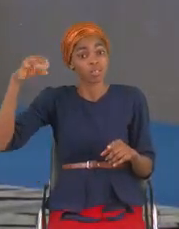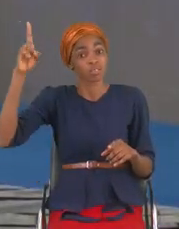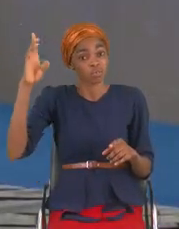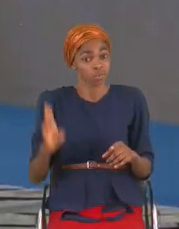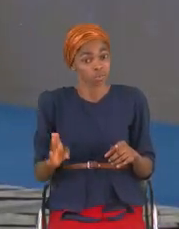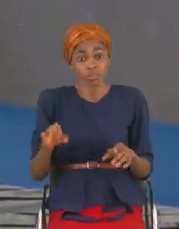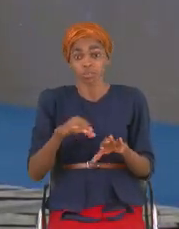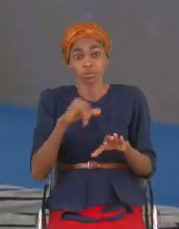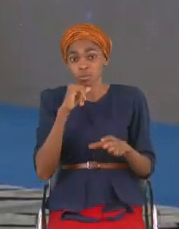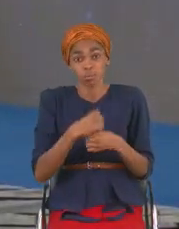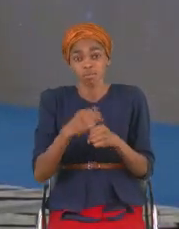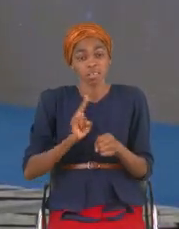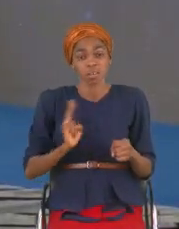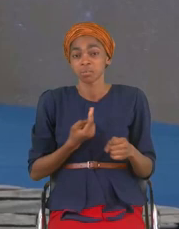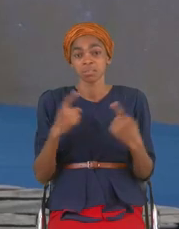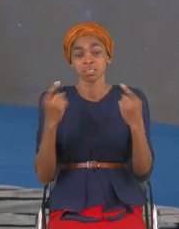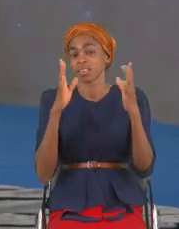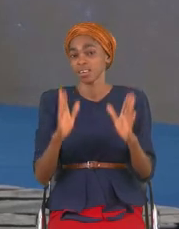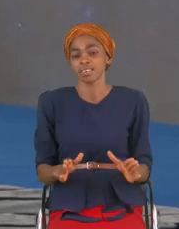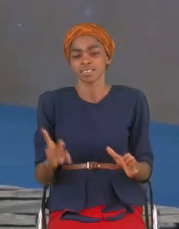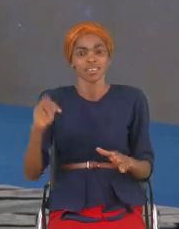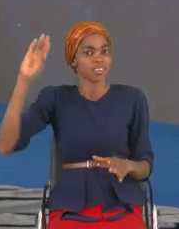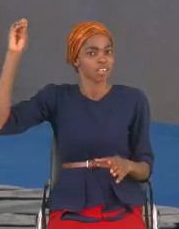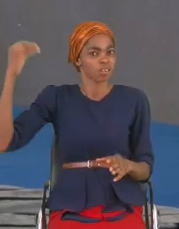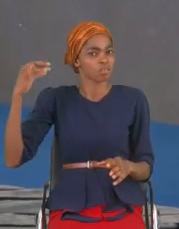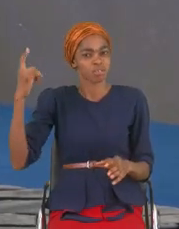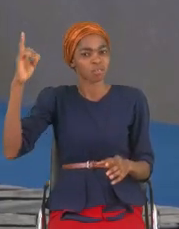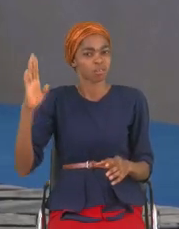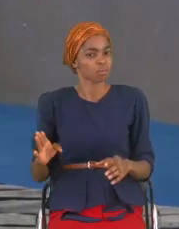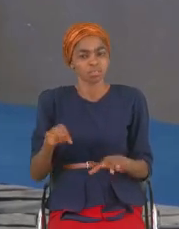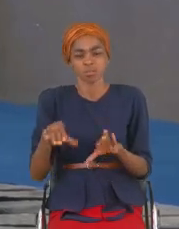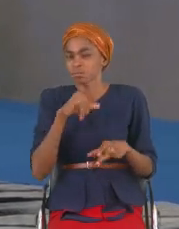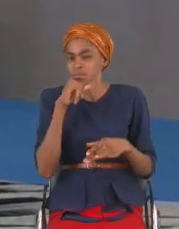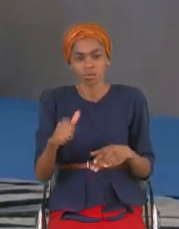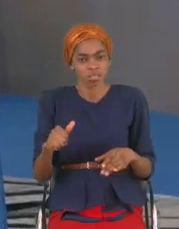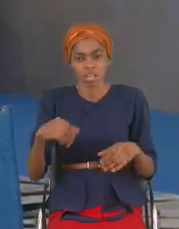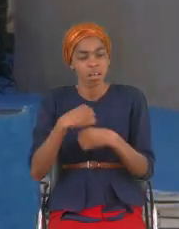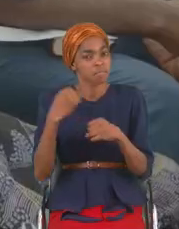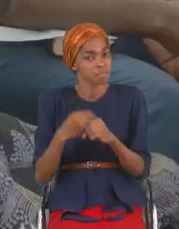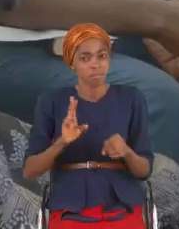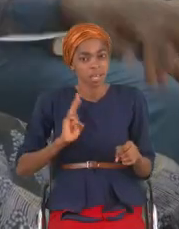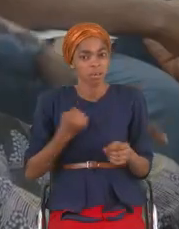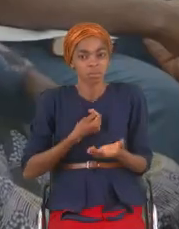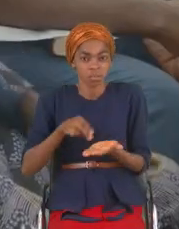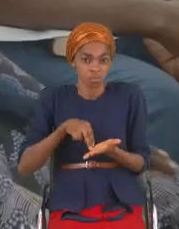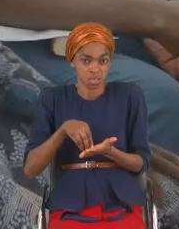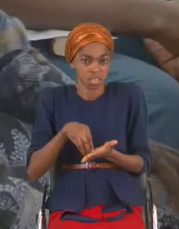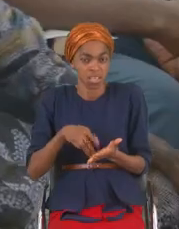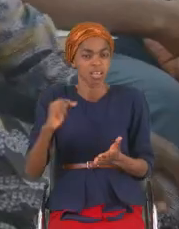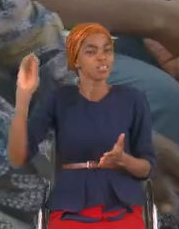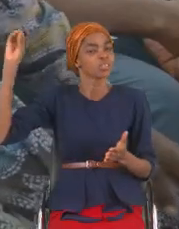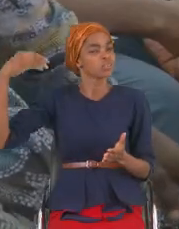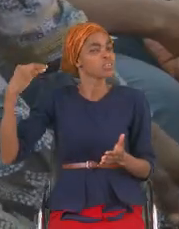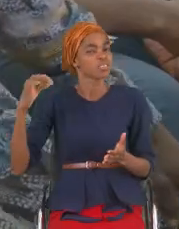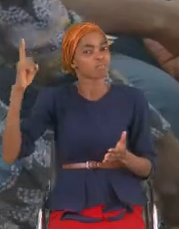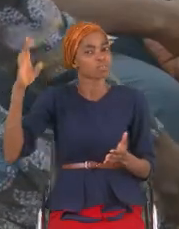does not make us sinners. The grace of God does not make us weak. The grace